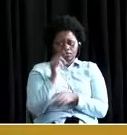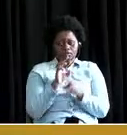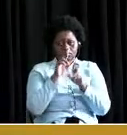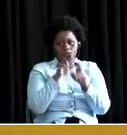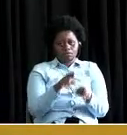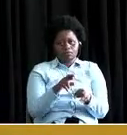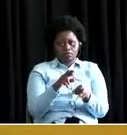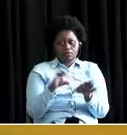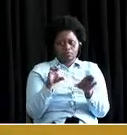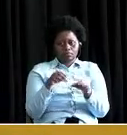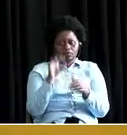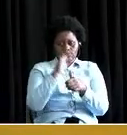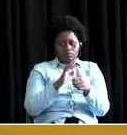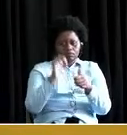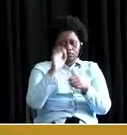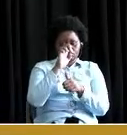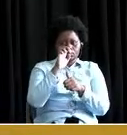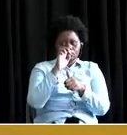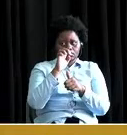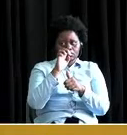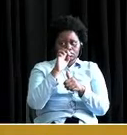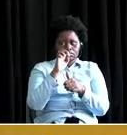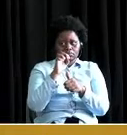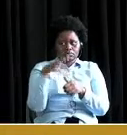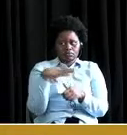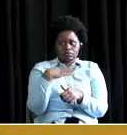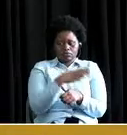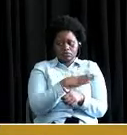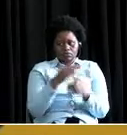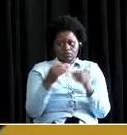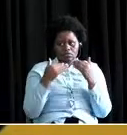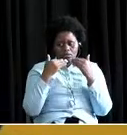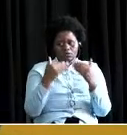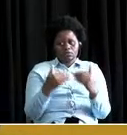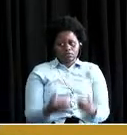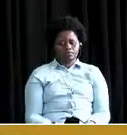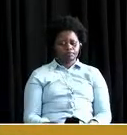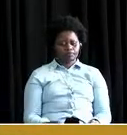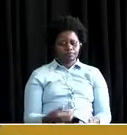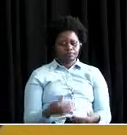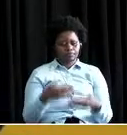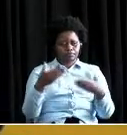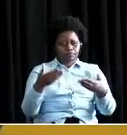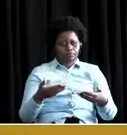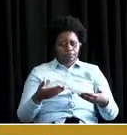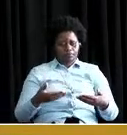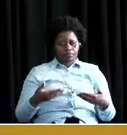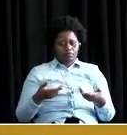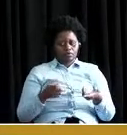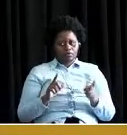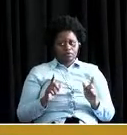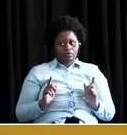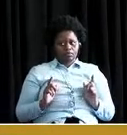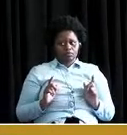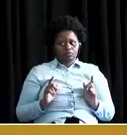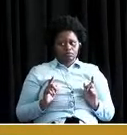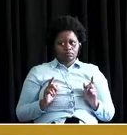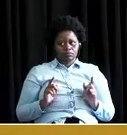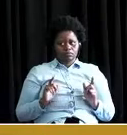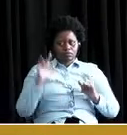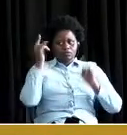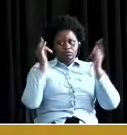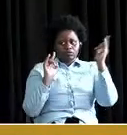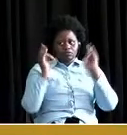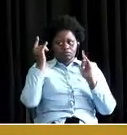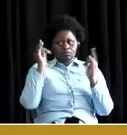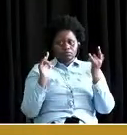Executive Committee to the Council. I thank you. Yeah, thank you very much, His Worship. Let me allow the City Manager, Acting